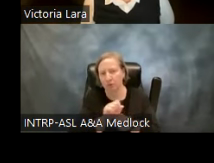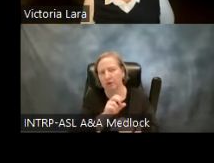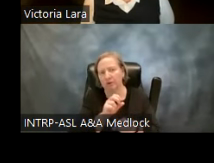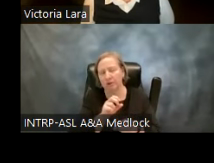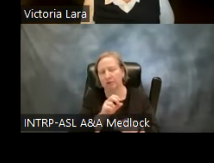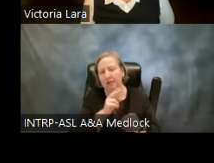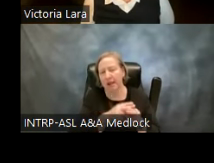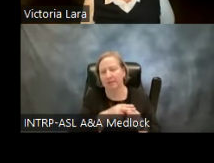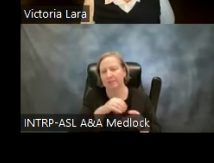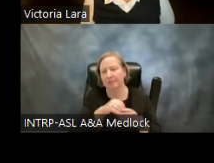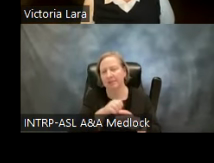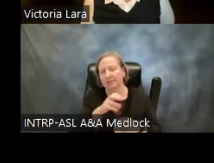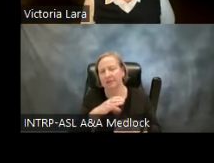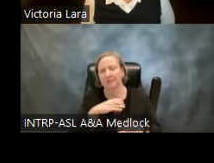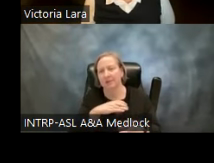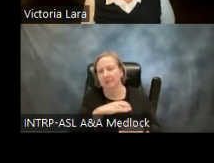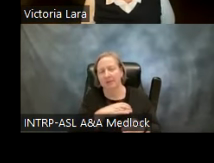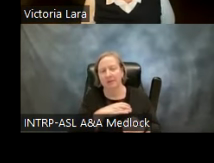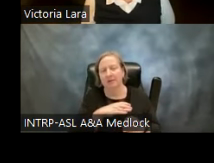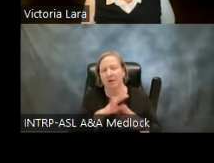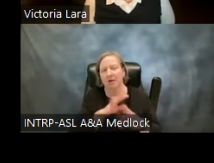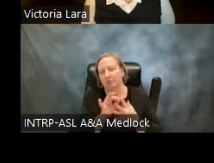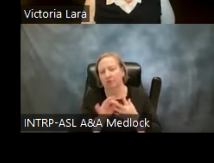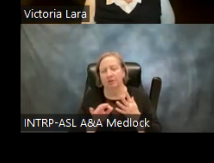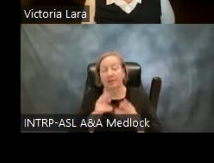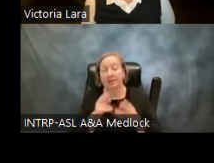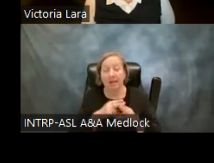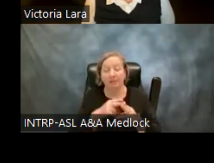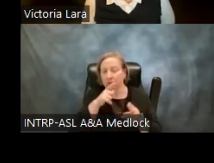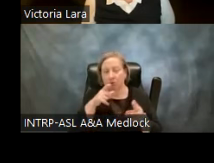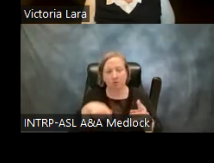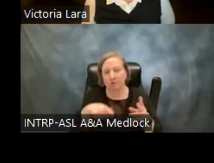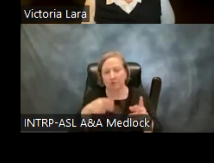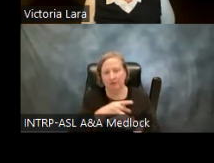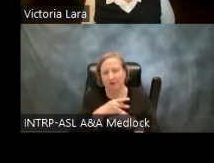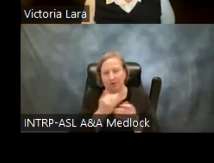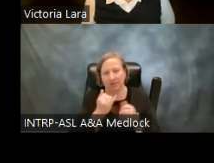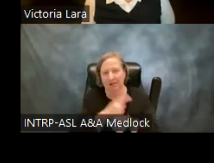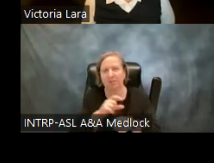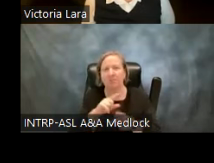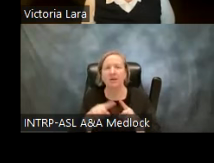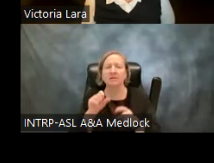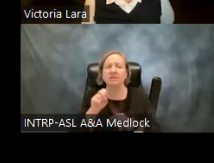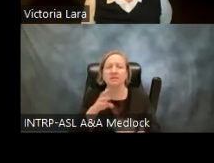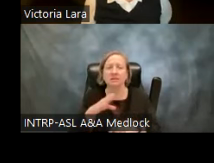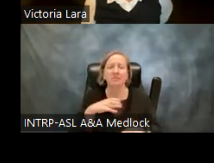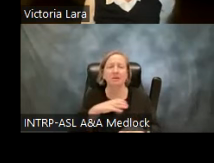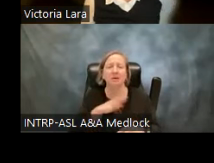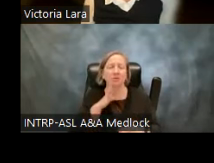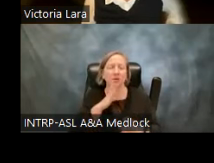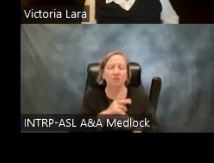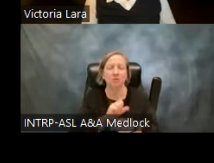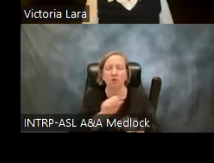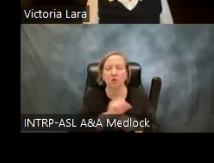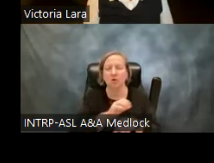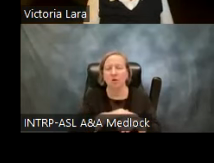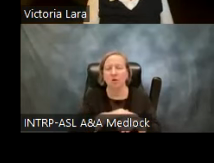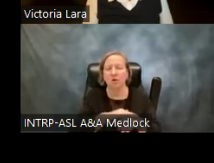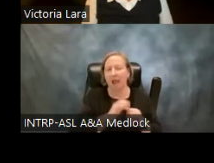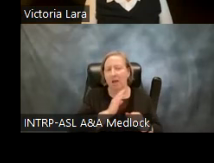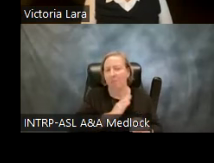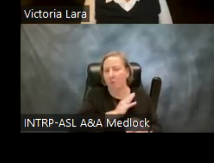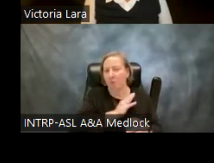subcommittee options. The names are not necessary to get figured out today, but a subcommittee that would work on how the board's membership works,